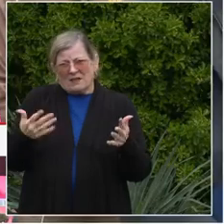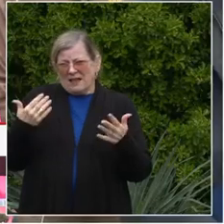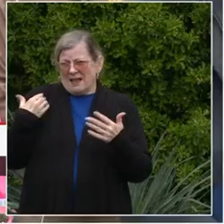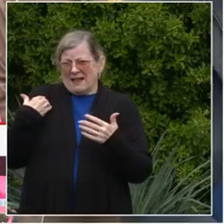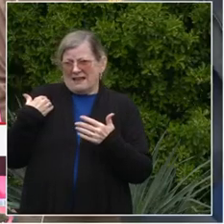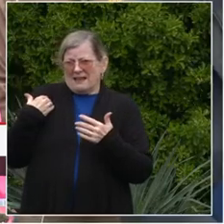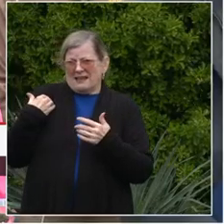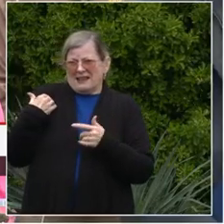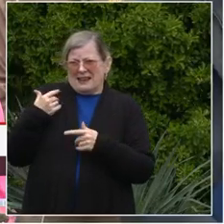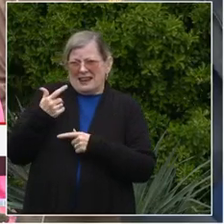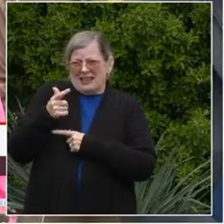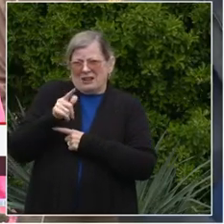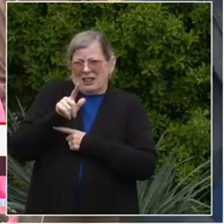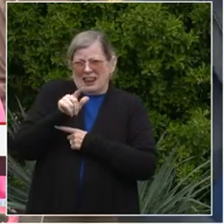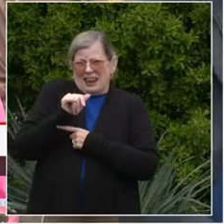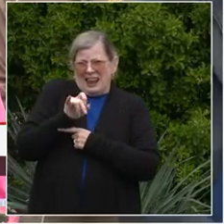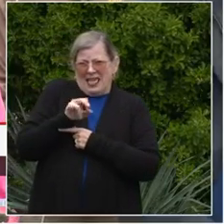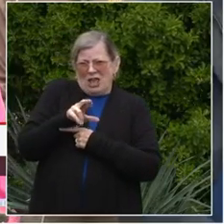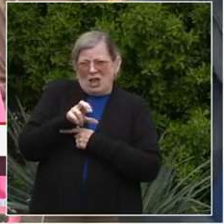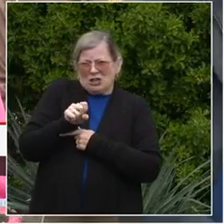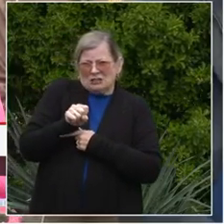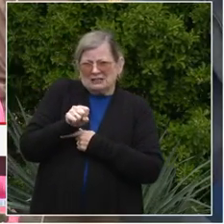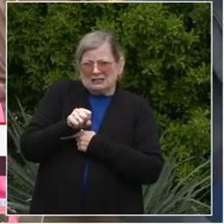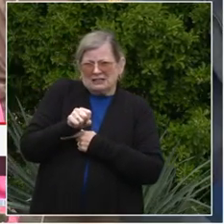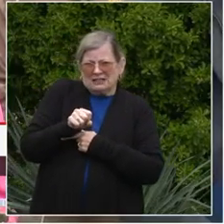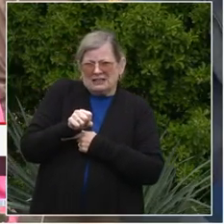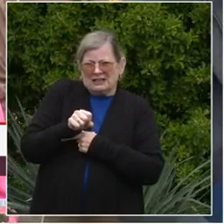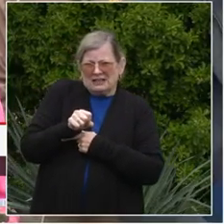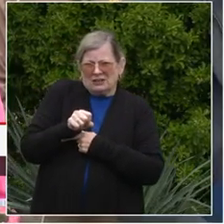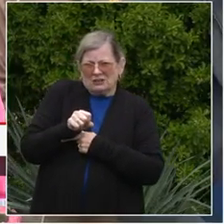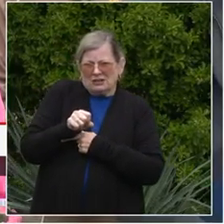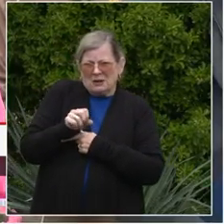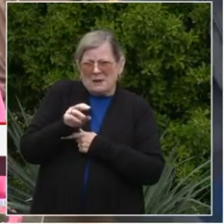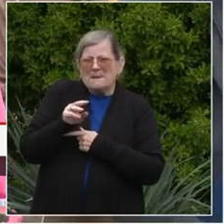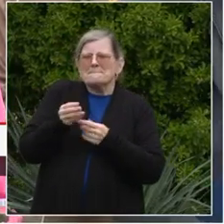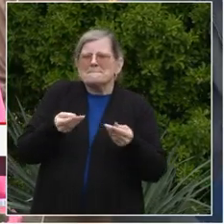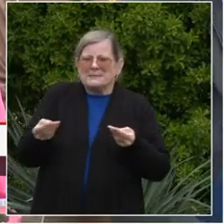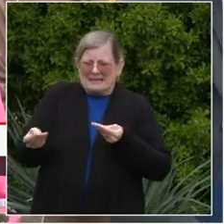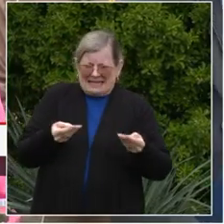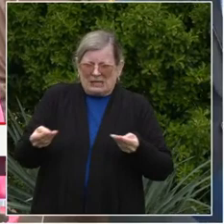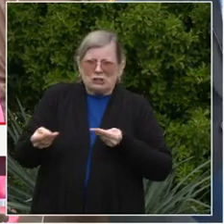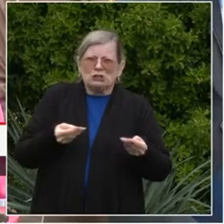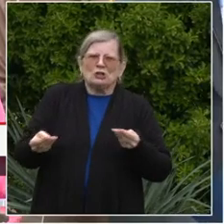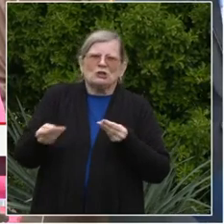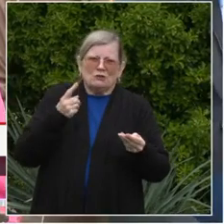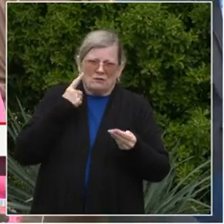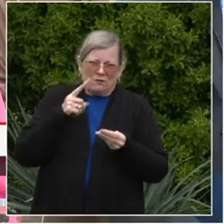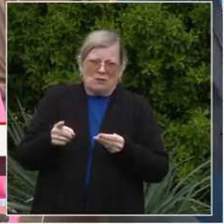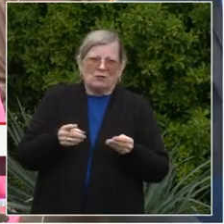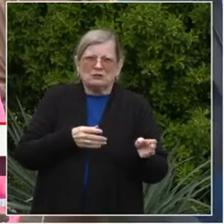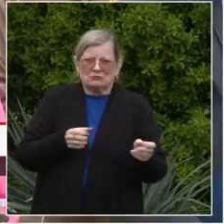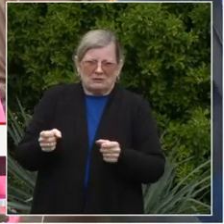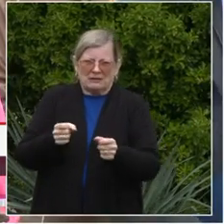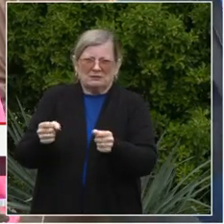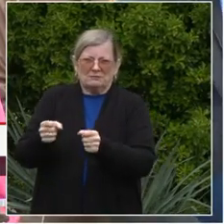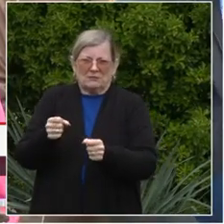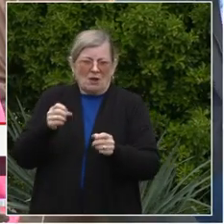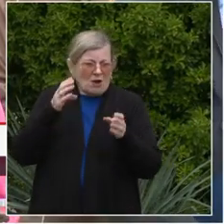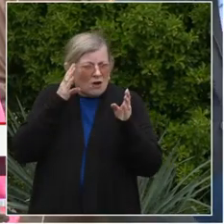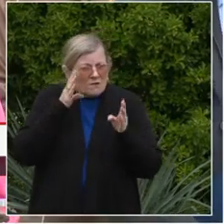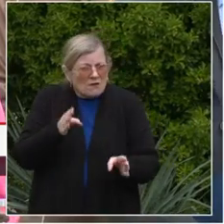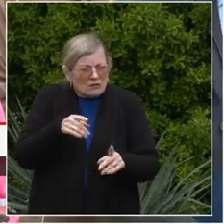mitigation strategies. So depending on one's vaccination status and the level of community spread, you should be